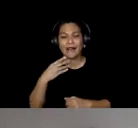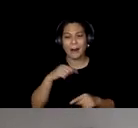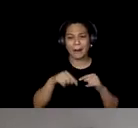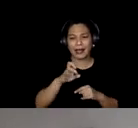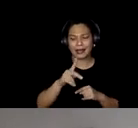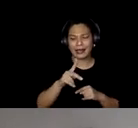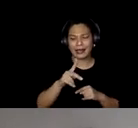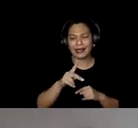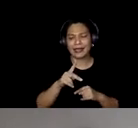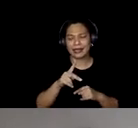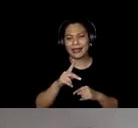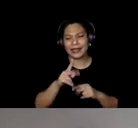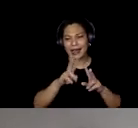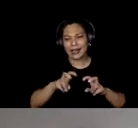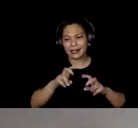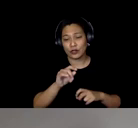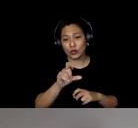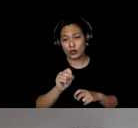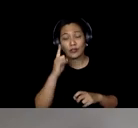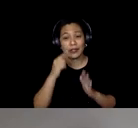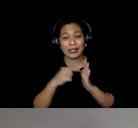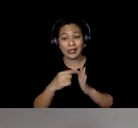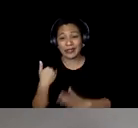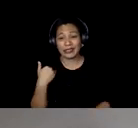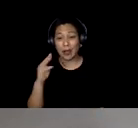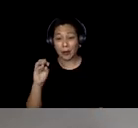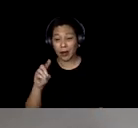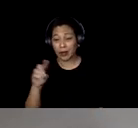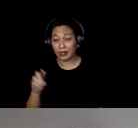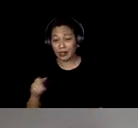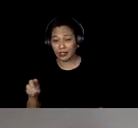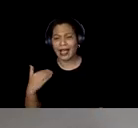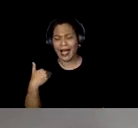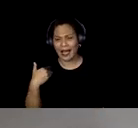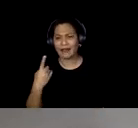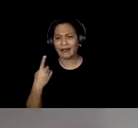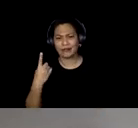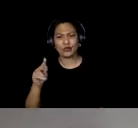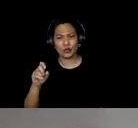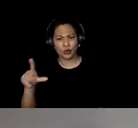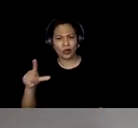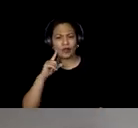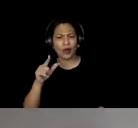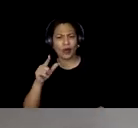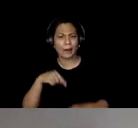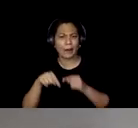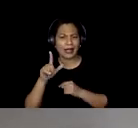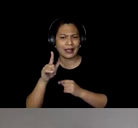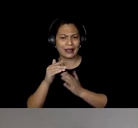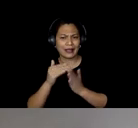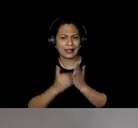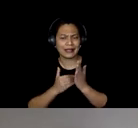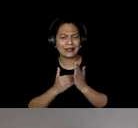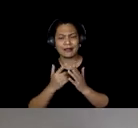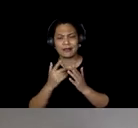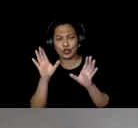like Moz, one of the websites that I showed you, the last one, they also have a tool. I don't know if it's free or not because I haven't actually